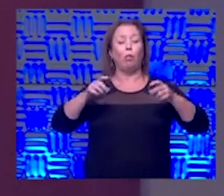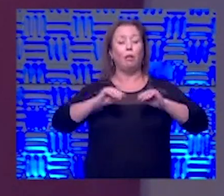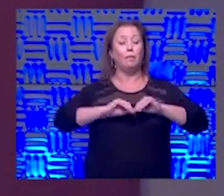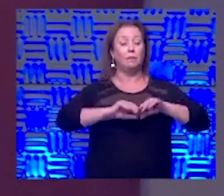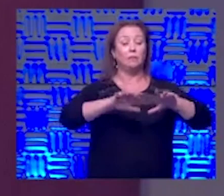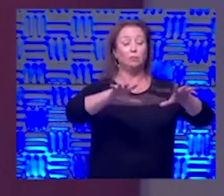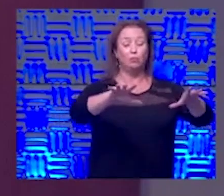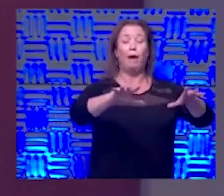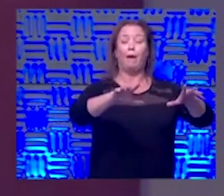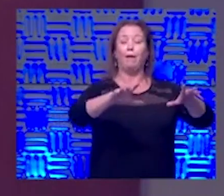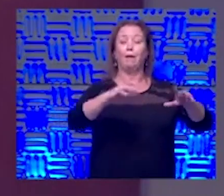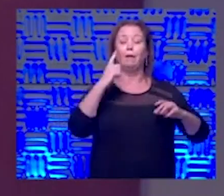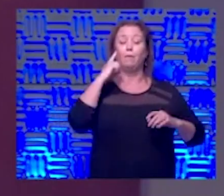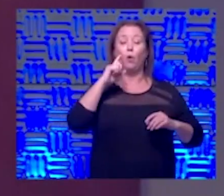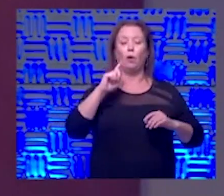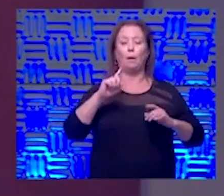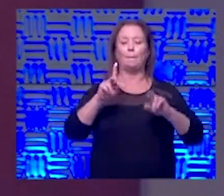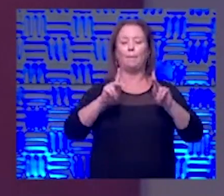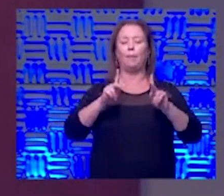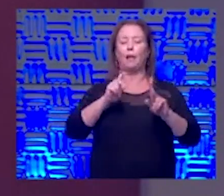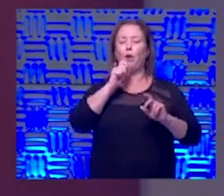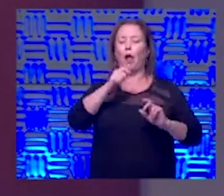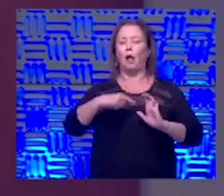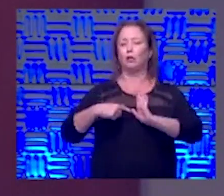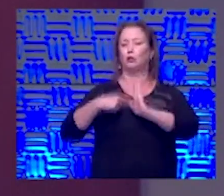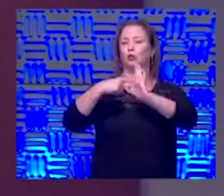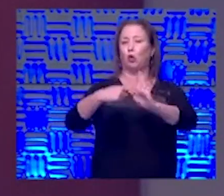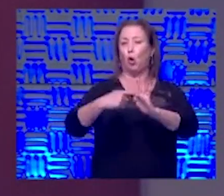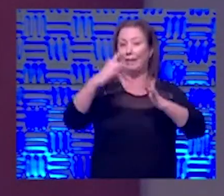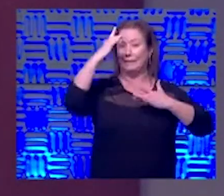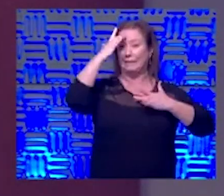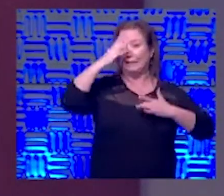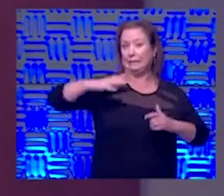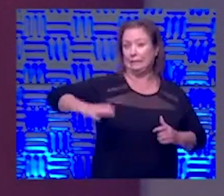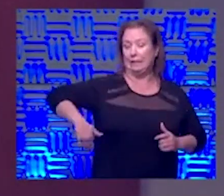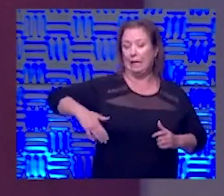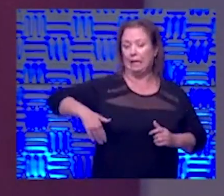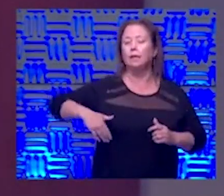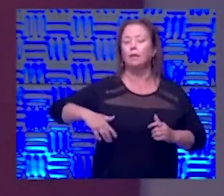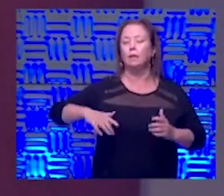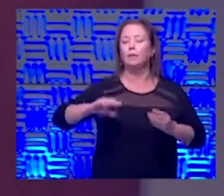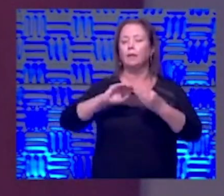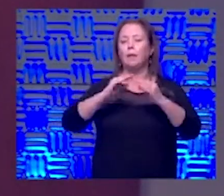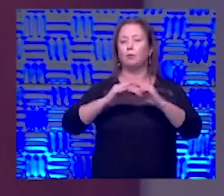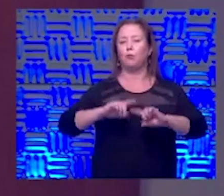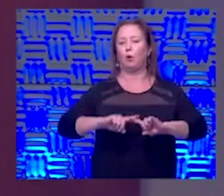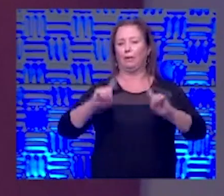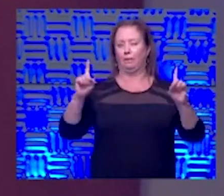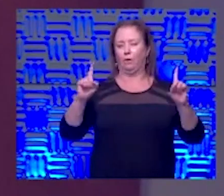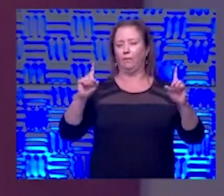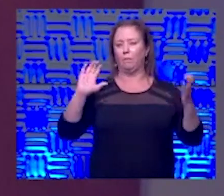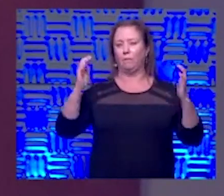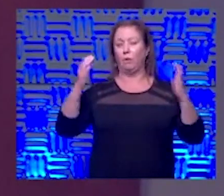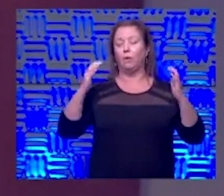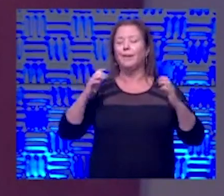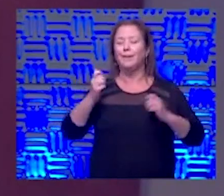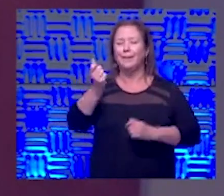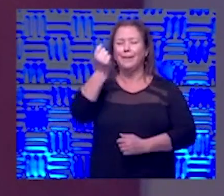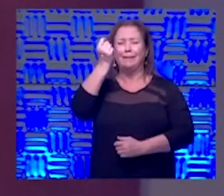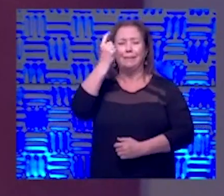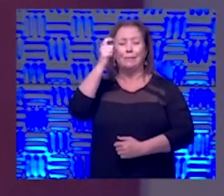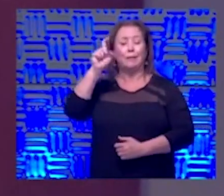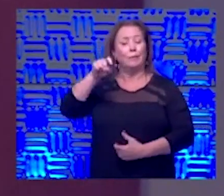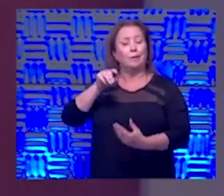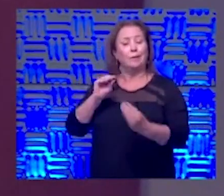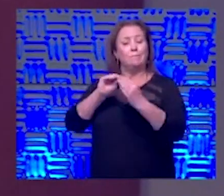from those asymptomatic is not as high as we thought it was before. But we need more studies on this, and this is